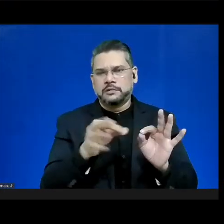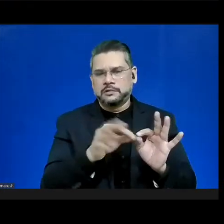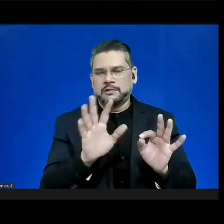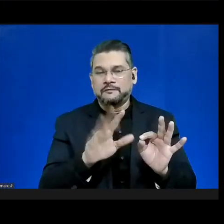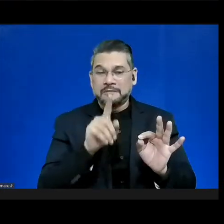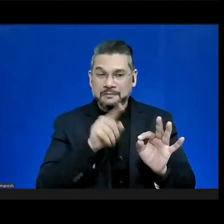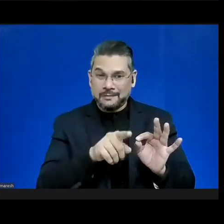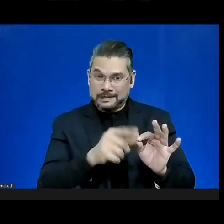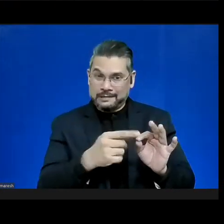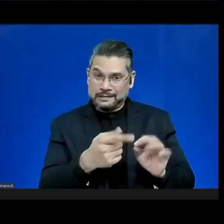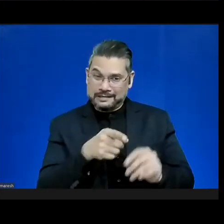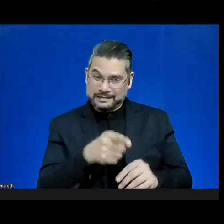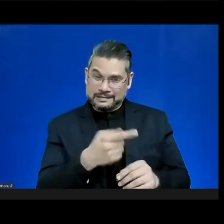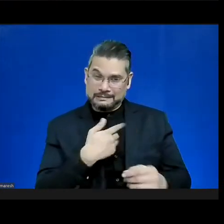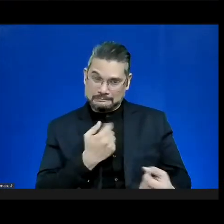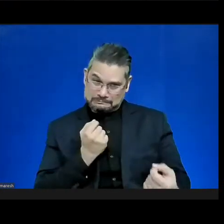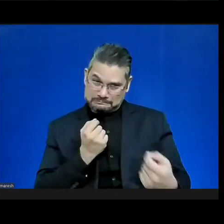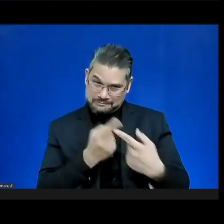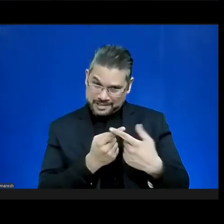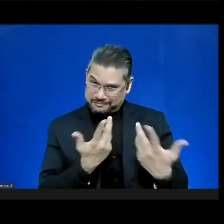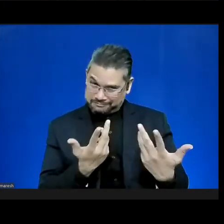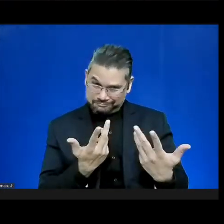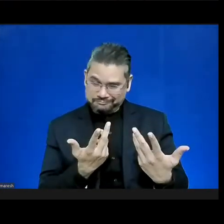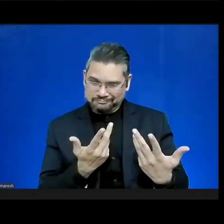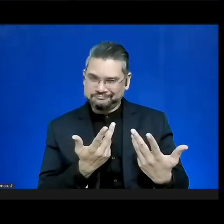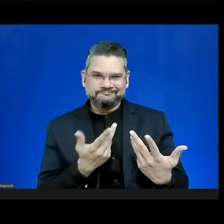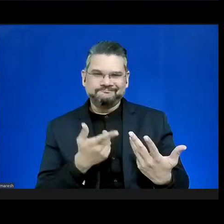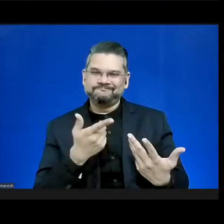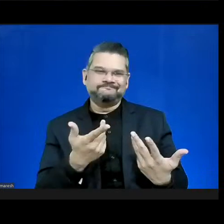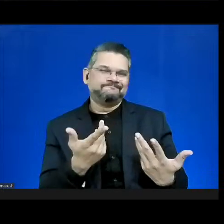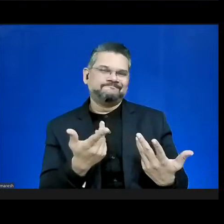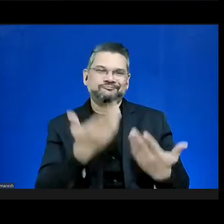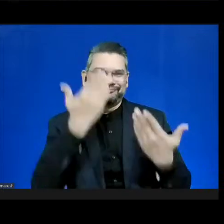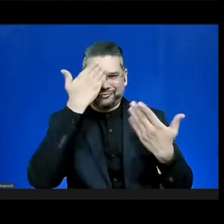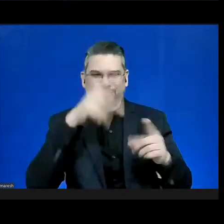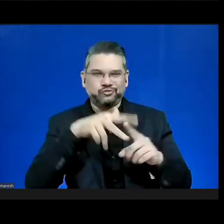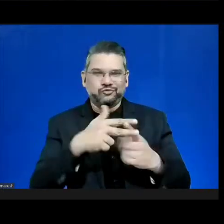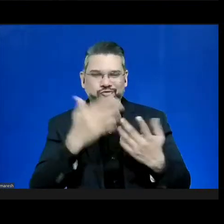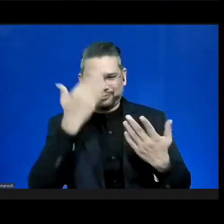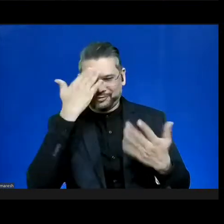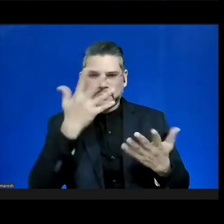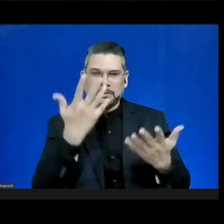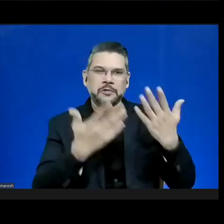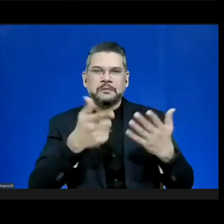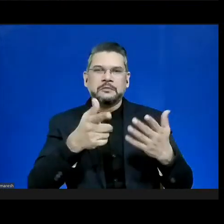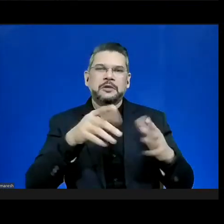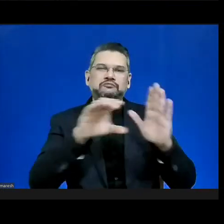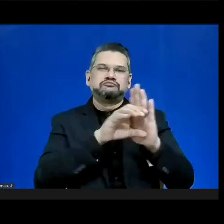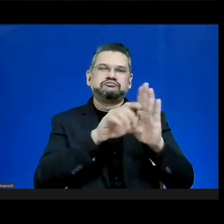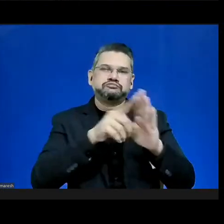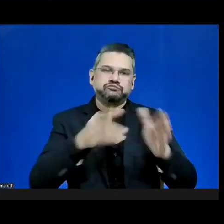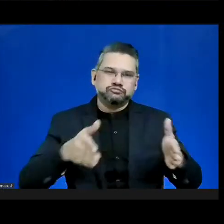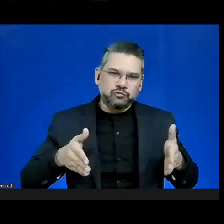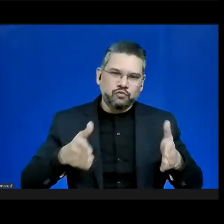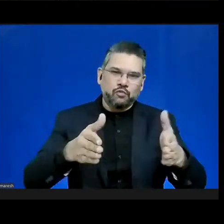tools. So maybe there's a picture of a road or maybe some monument. Whether